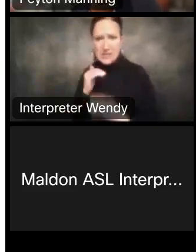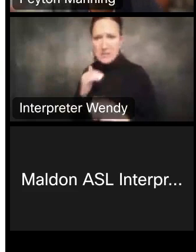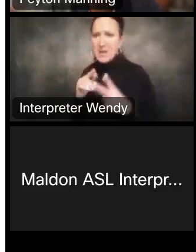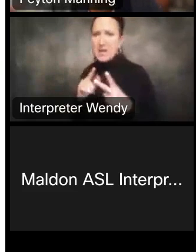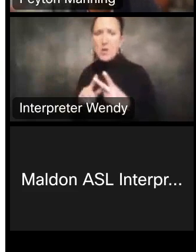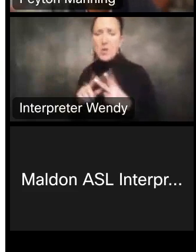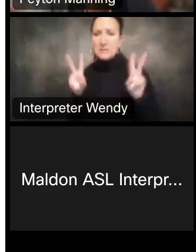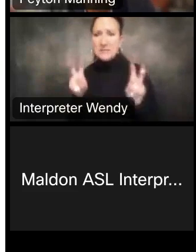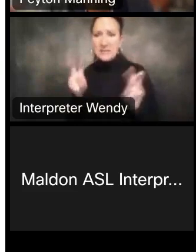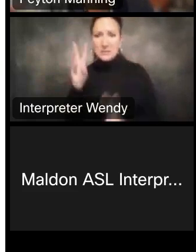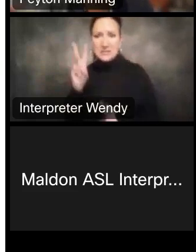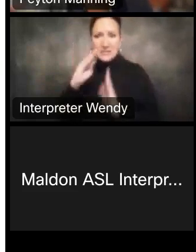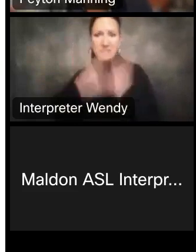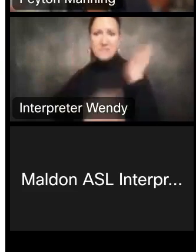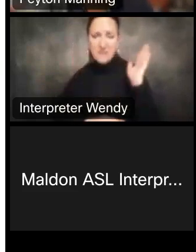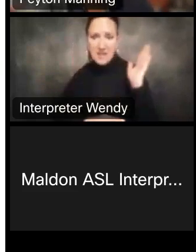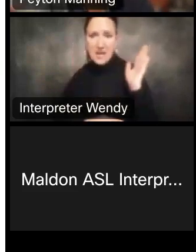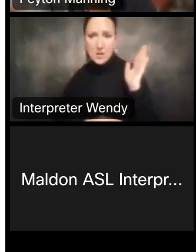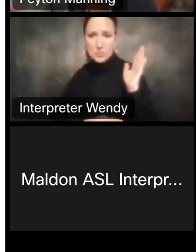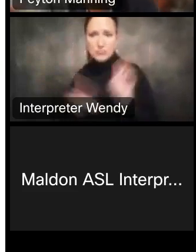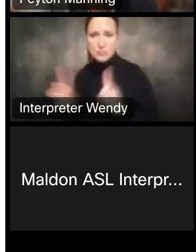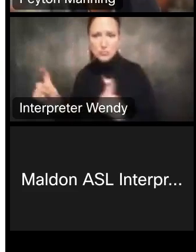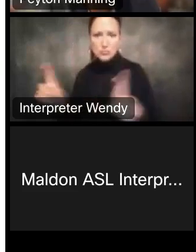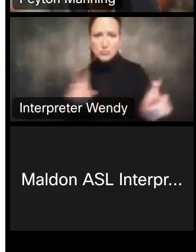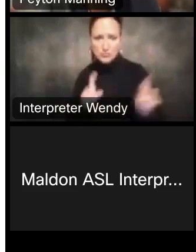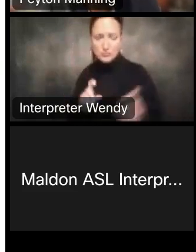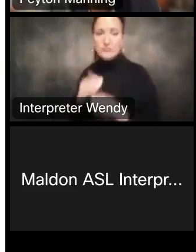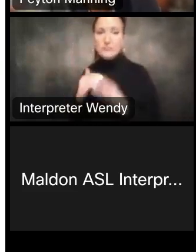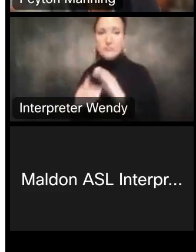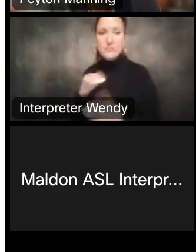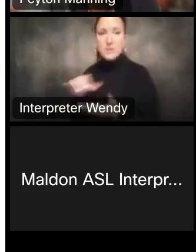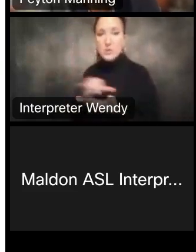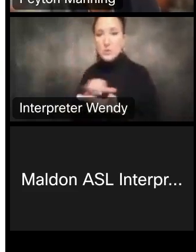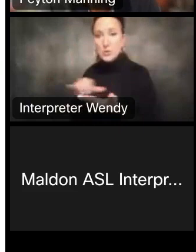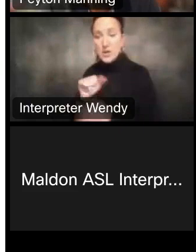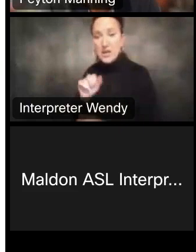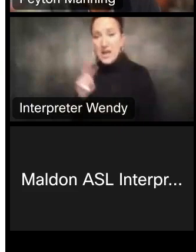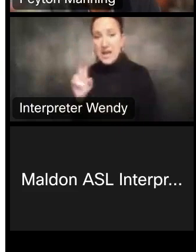them out during the Title VI survey. Again, the email is